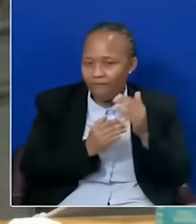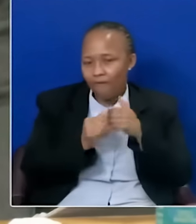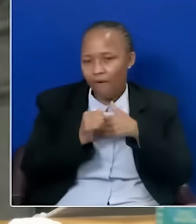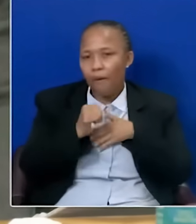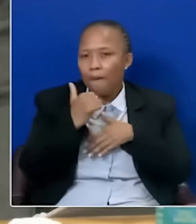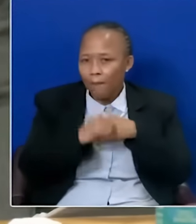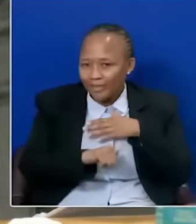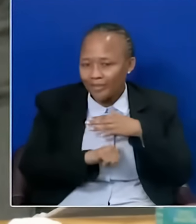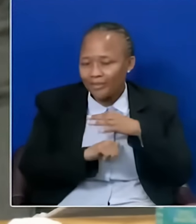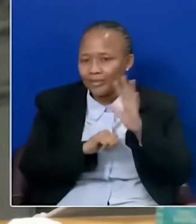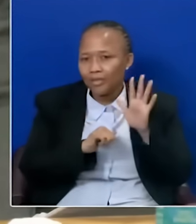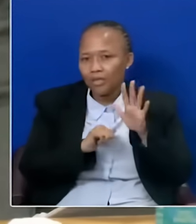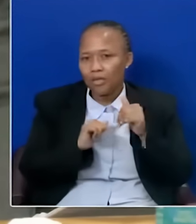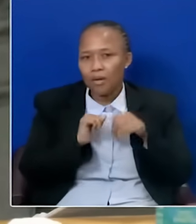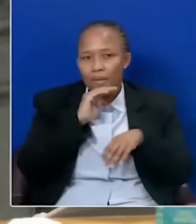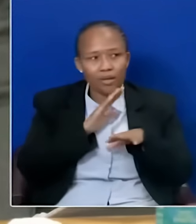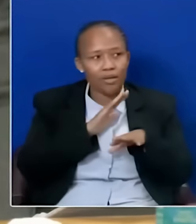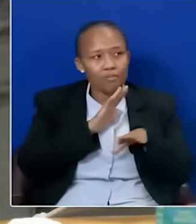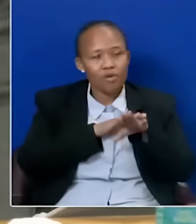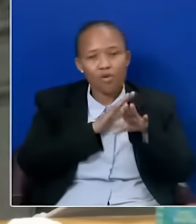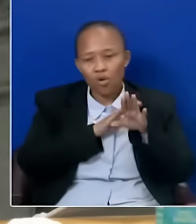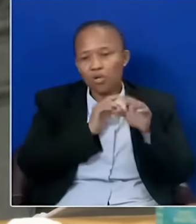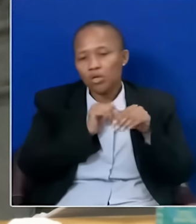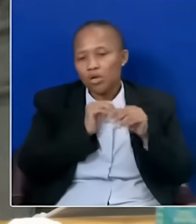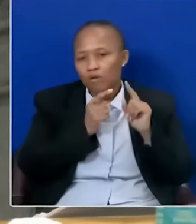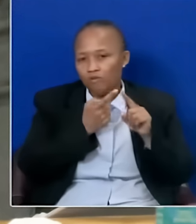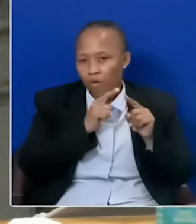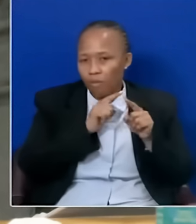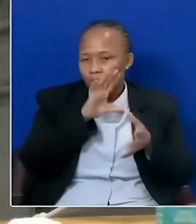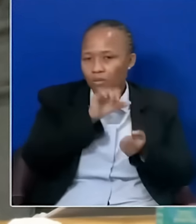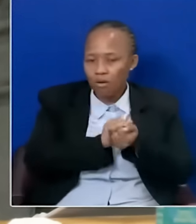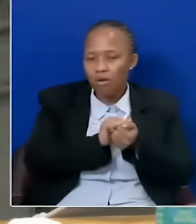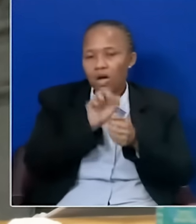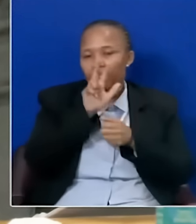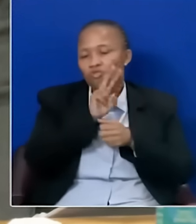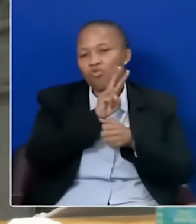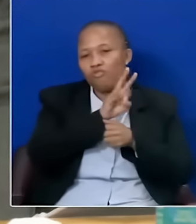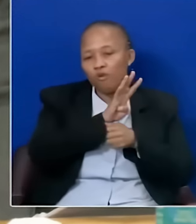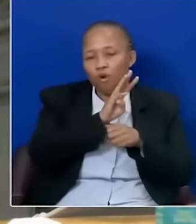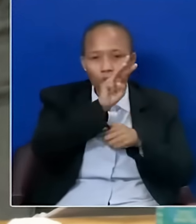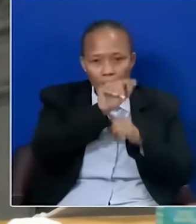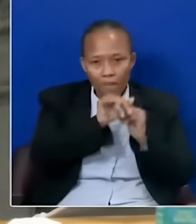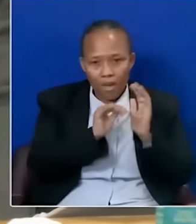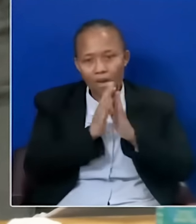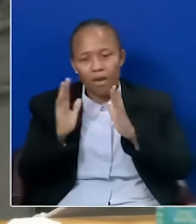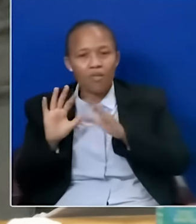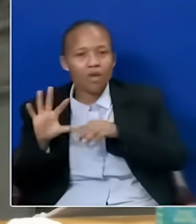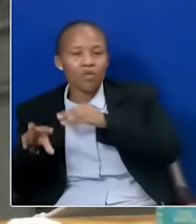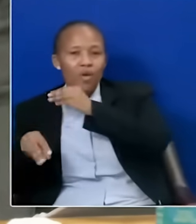period from the conclusion of the affidavit on 24 May and the entry into the system on 6 September is